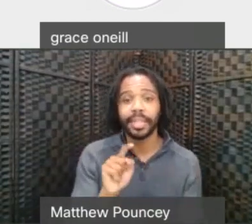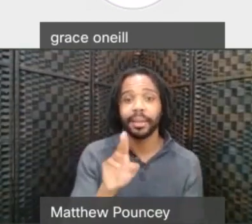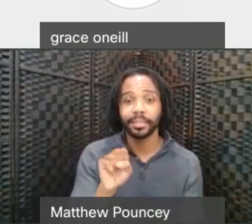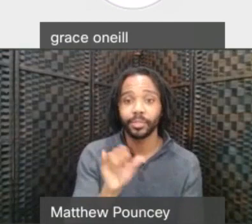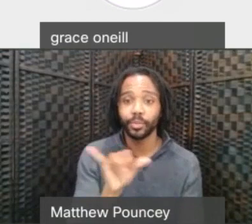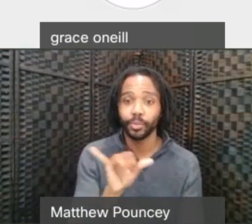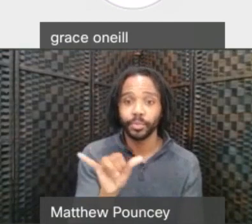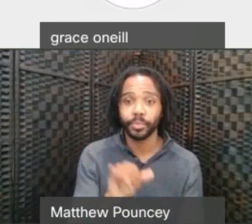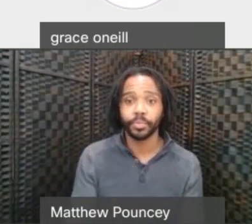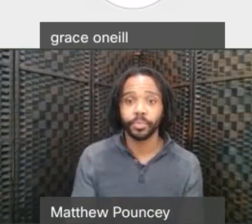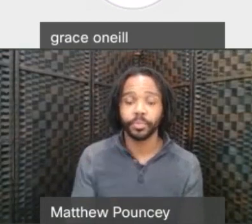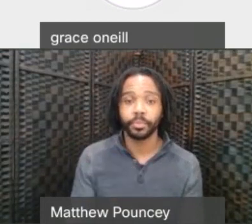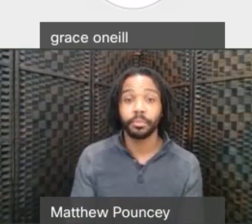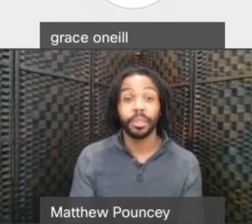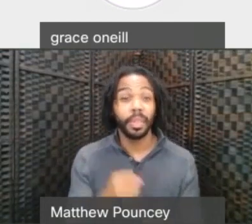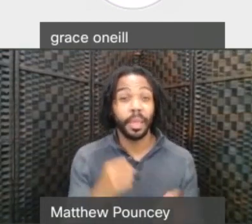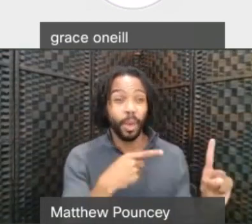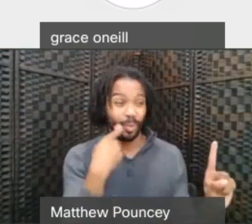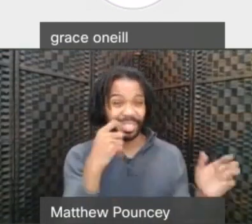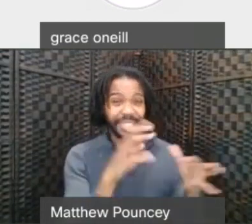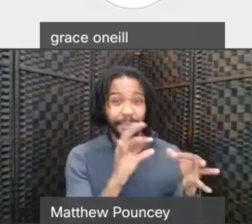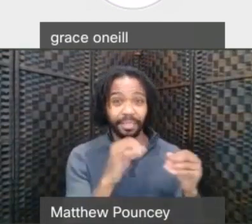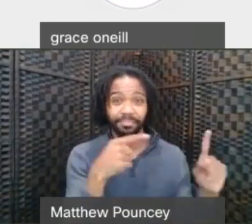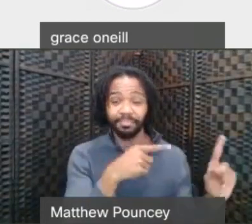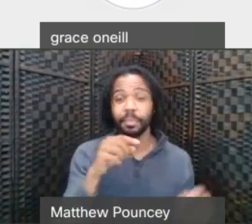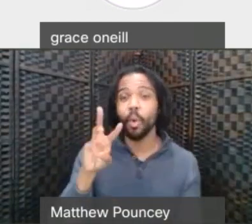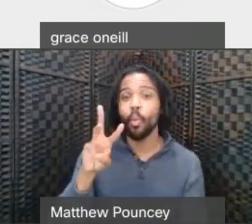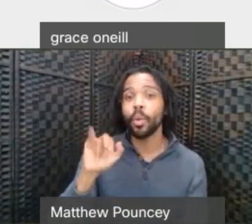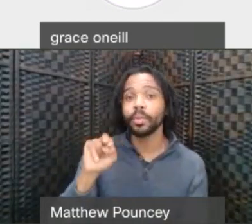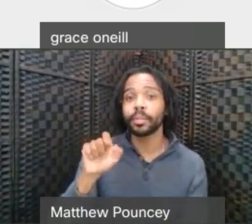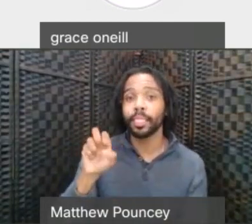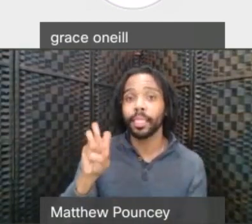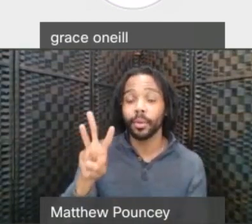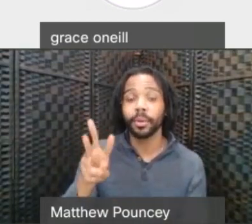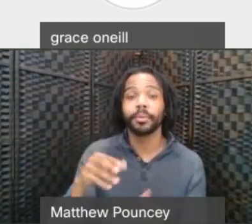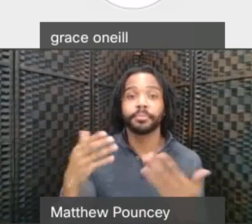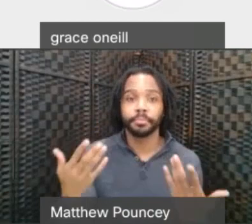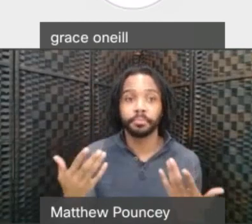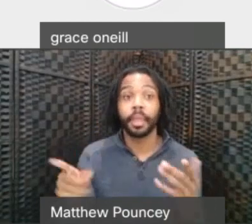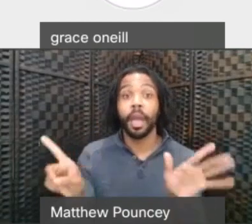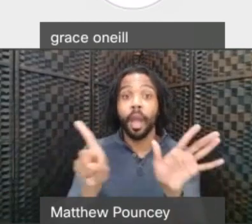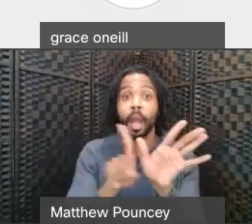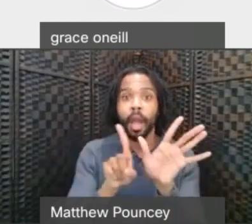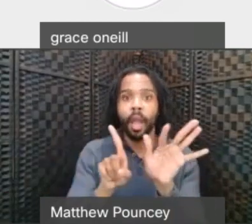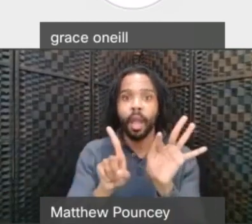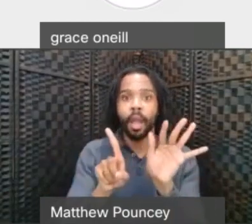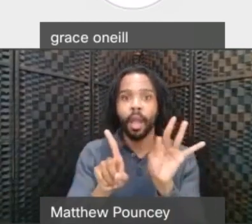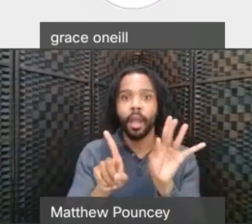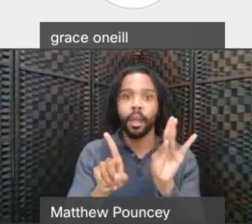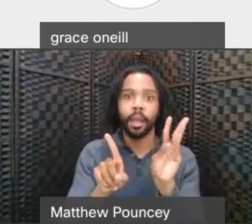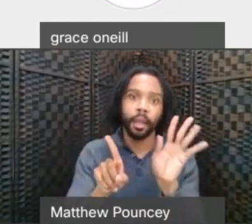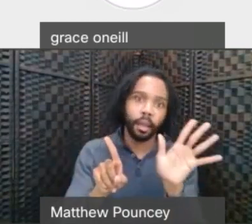The point that Winslow was making was a contact of a contact of a contact is not something that you will